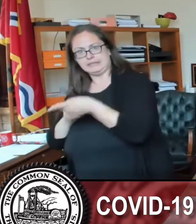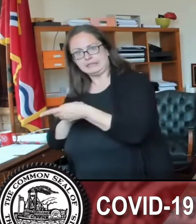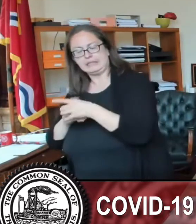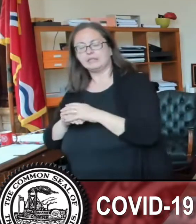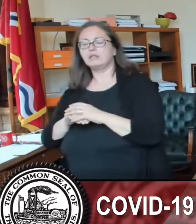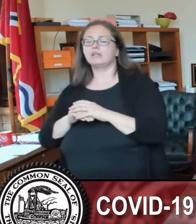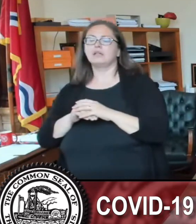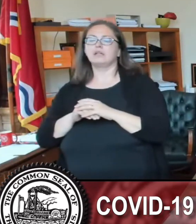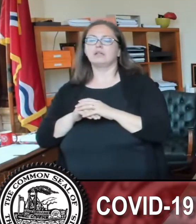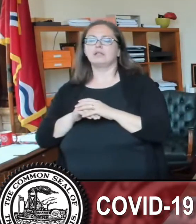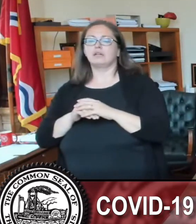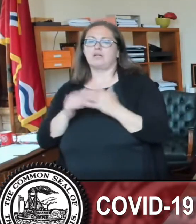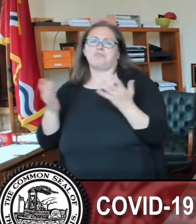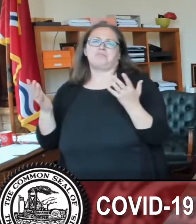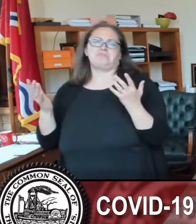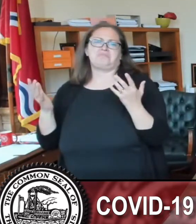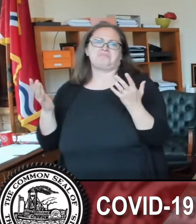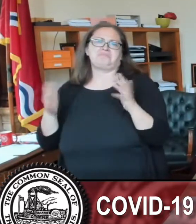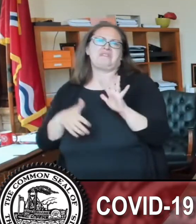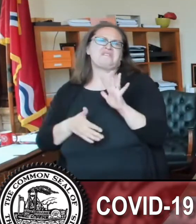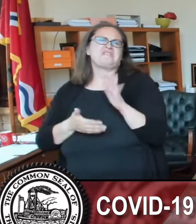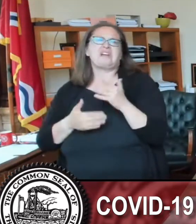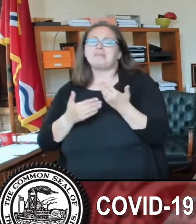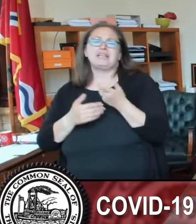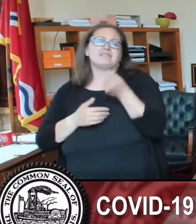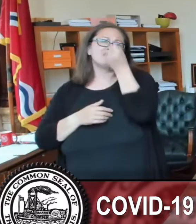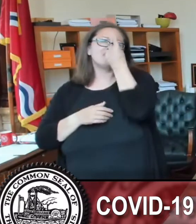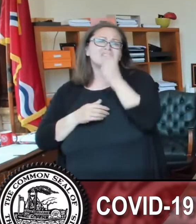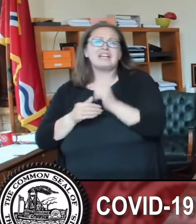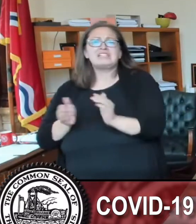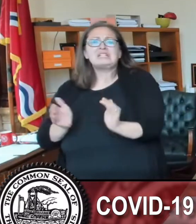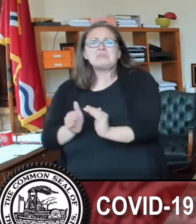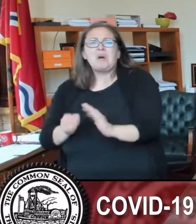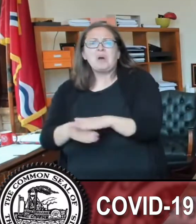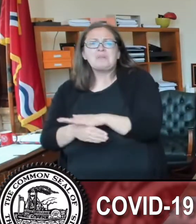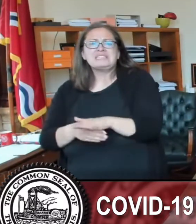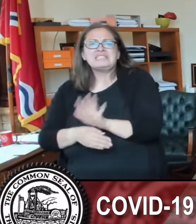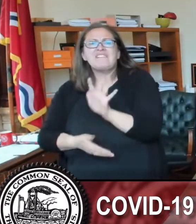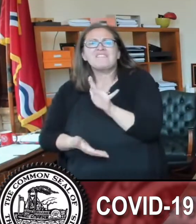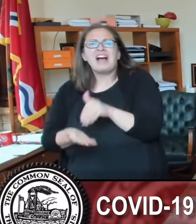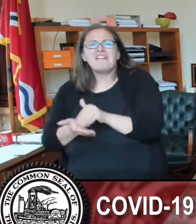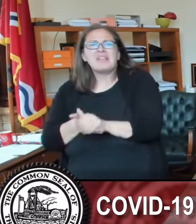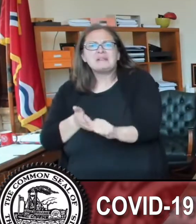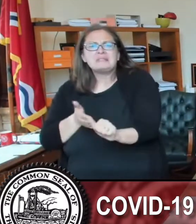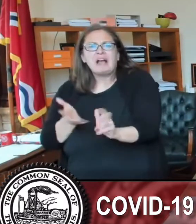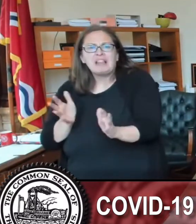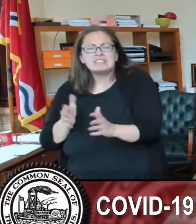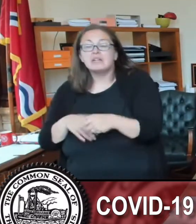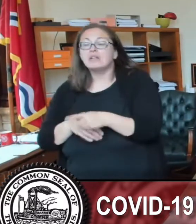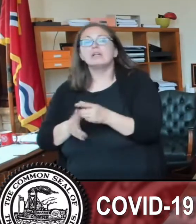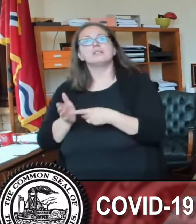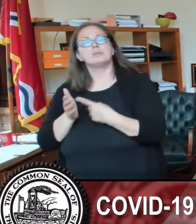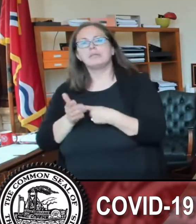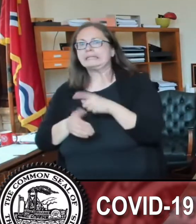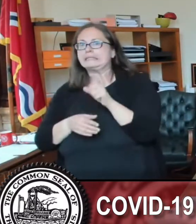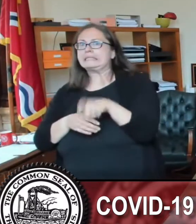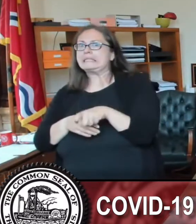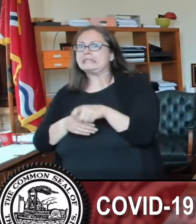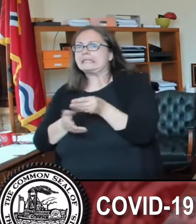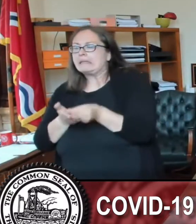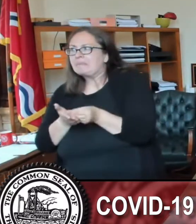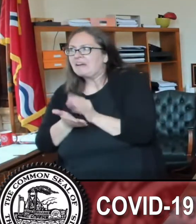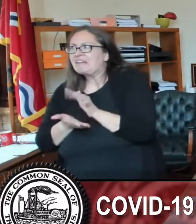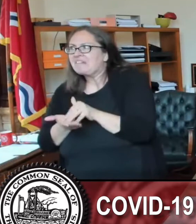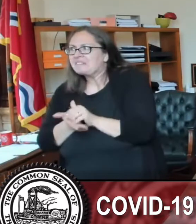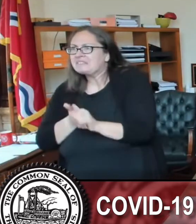order, even though it's only $5,000, these are small businesses, and sometimes you just need that gap funding to keep you